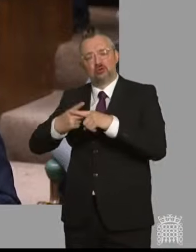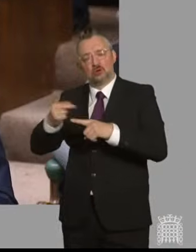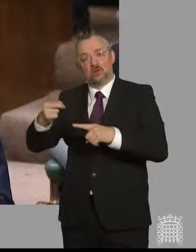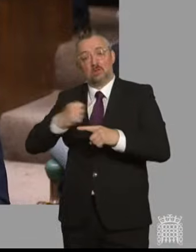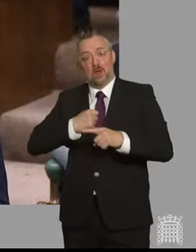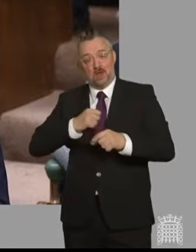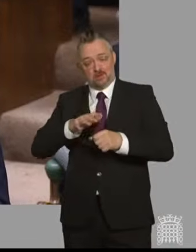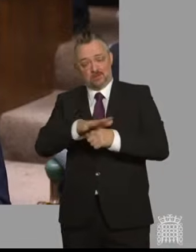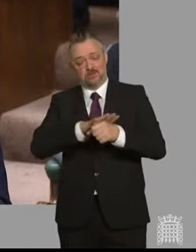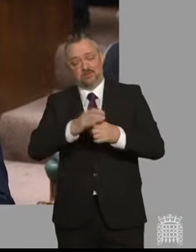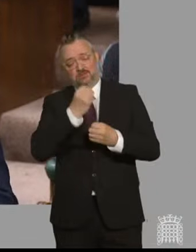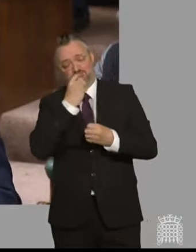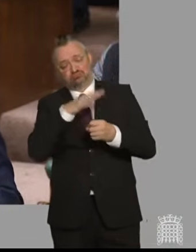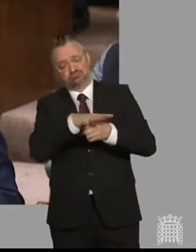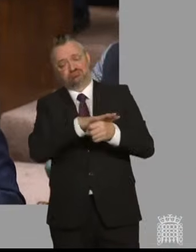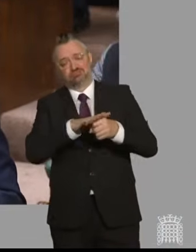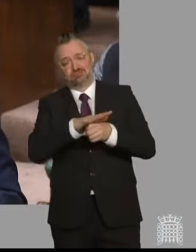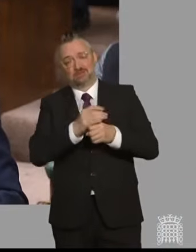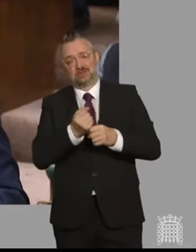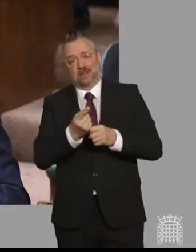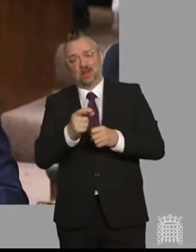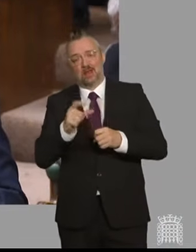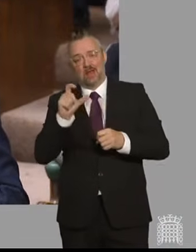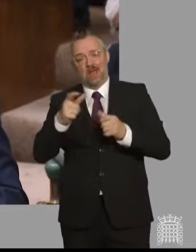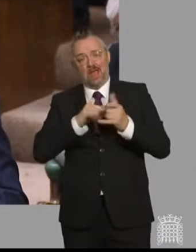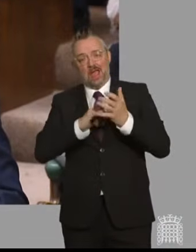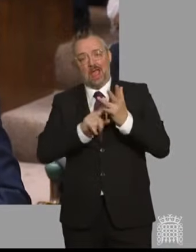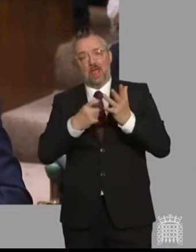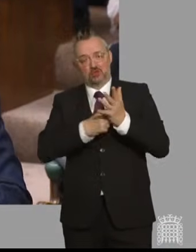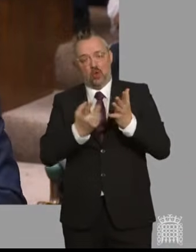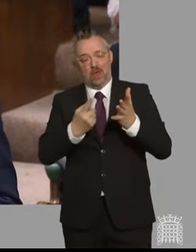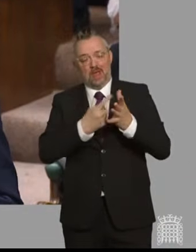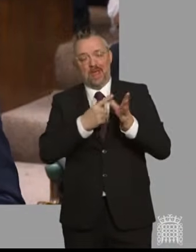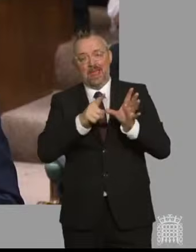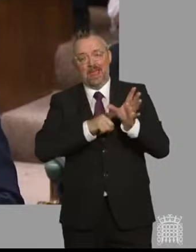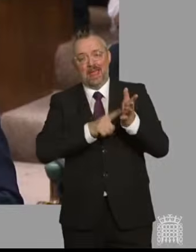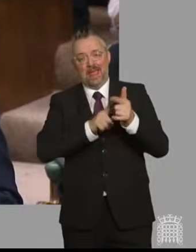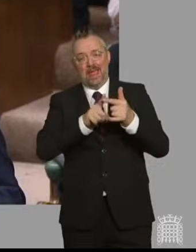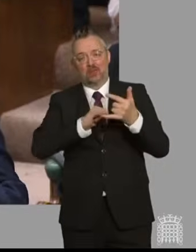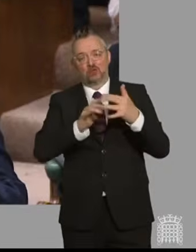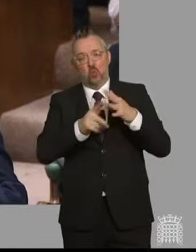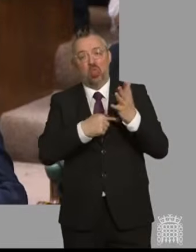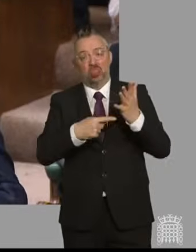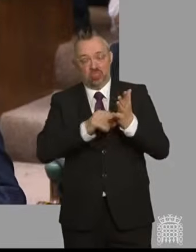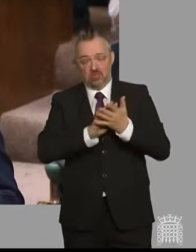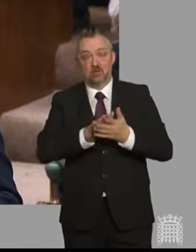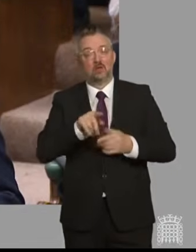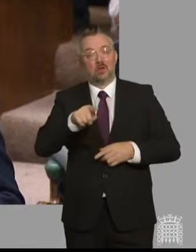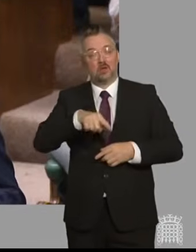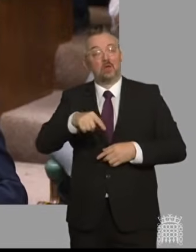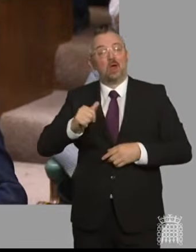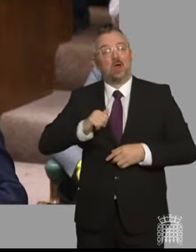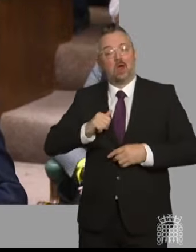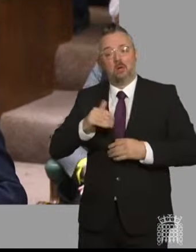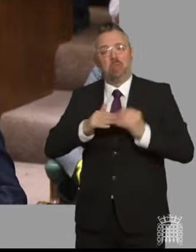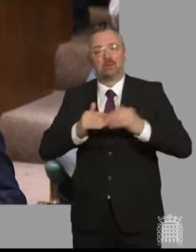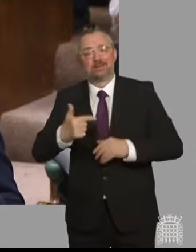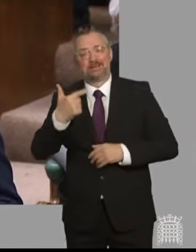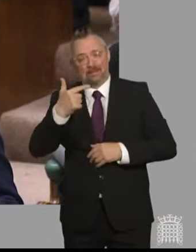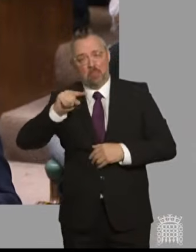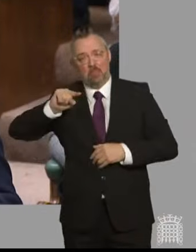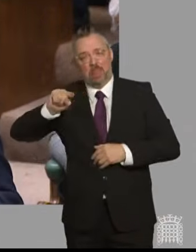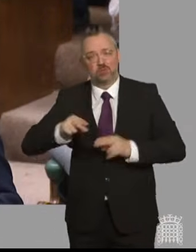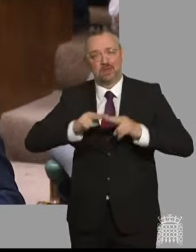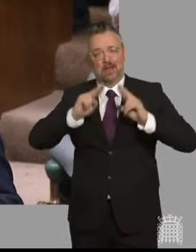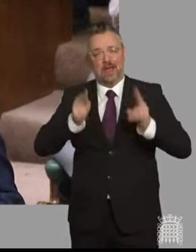and Aylesworth, against the wishes of the local residents. I worked with the local community, and together we were able